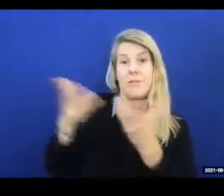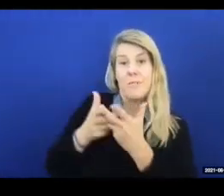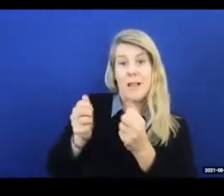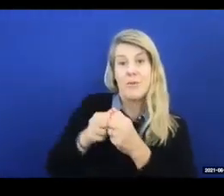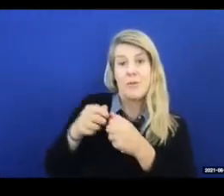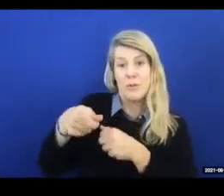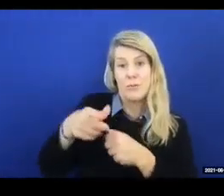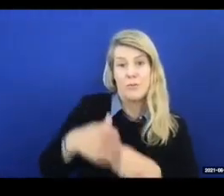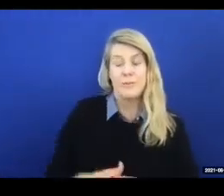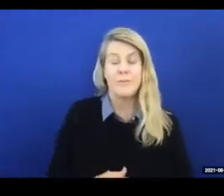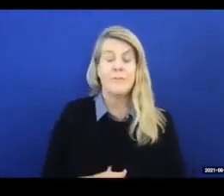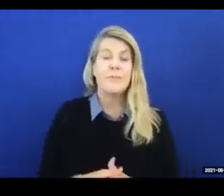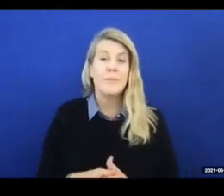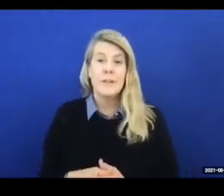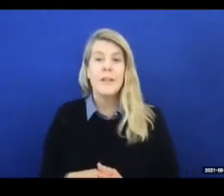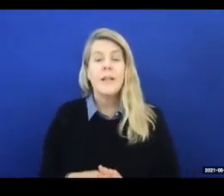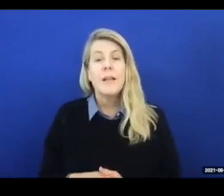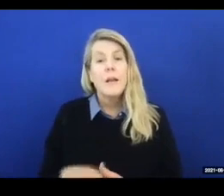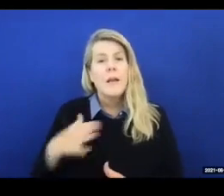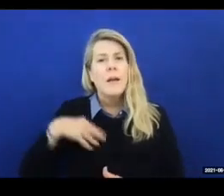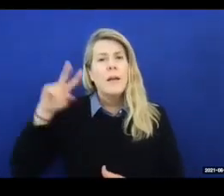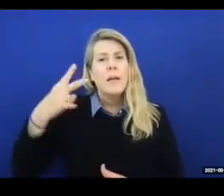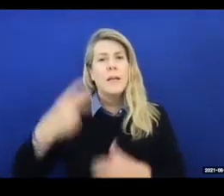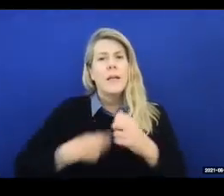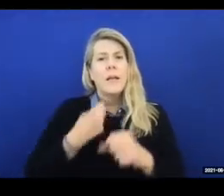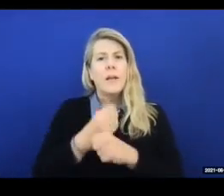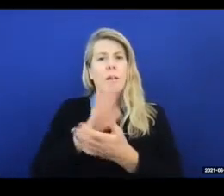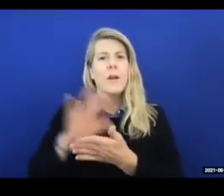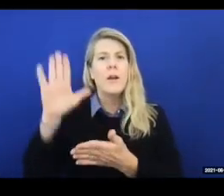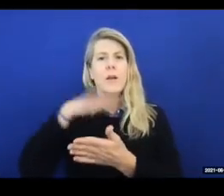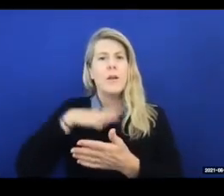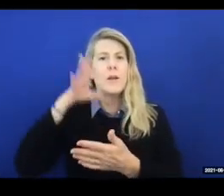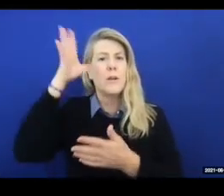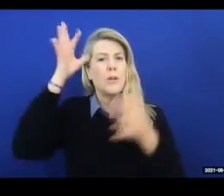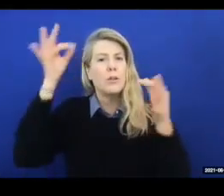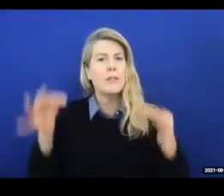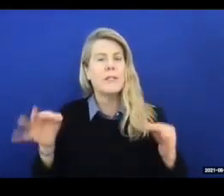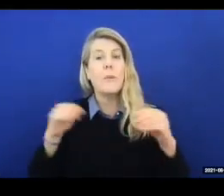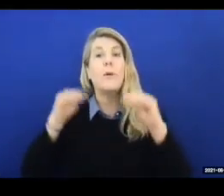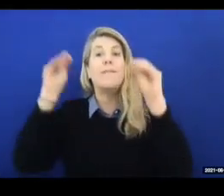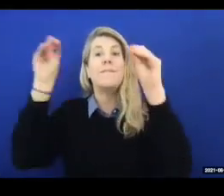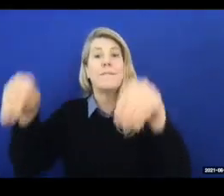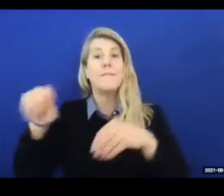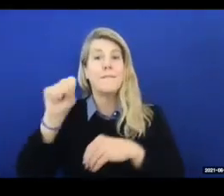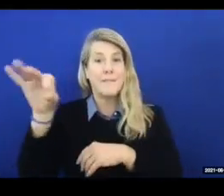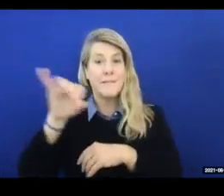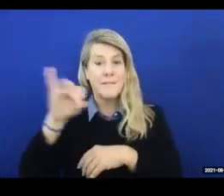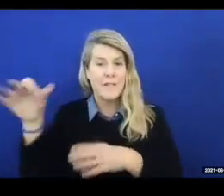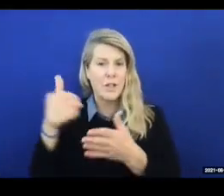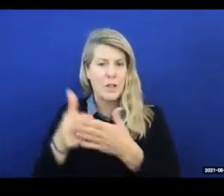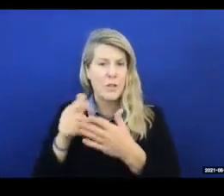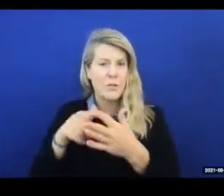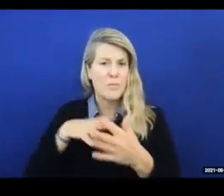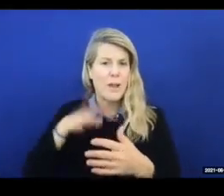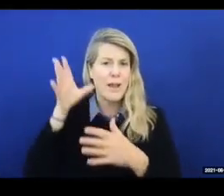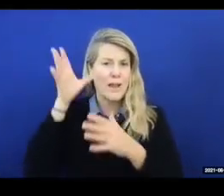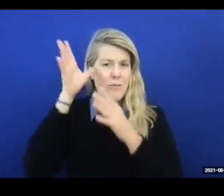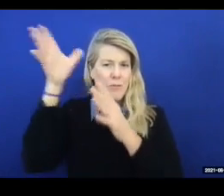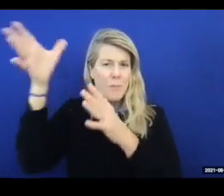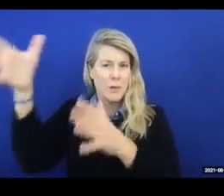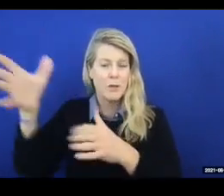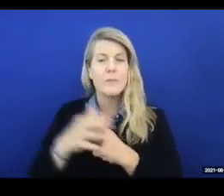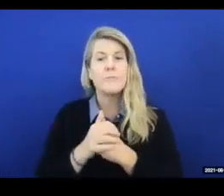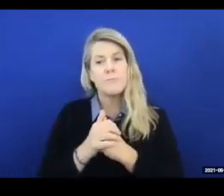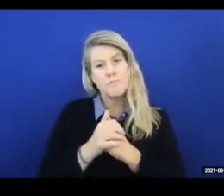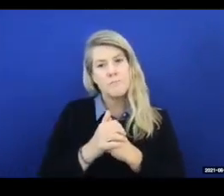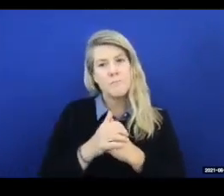you. While I was in my second year of college, my parents decided to move to San Francisco to be closer to my grandparents. So as